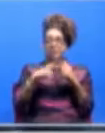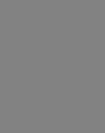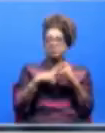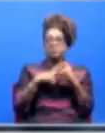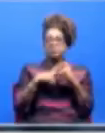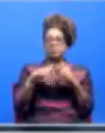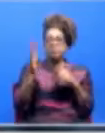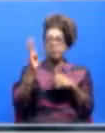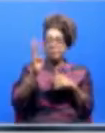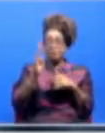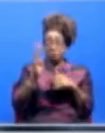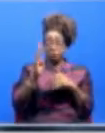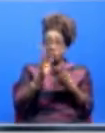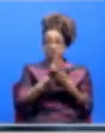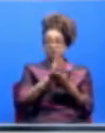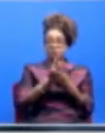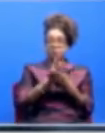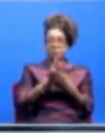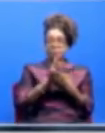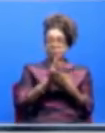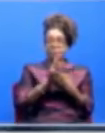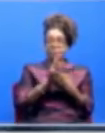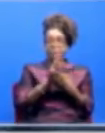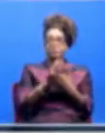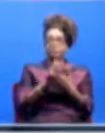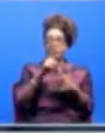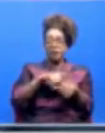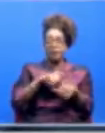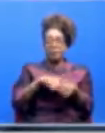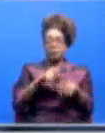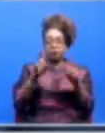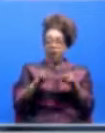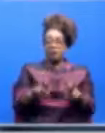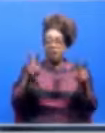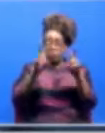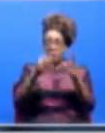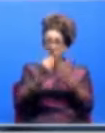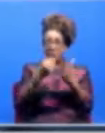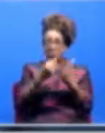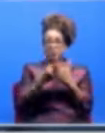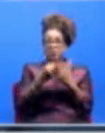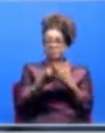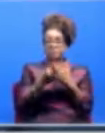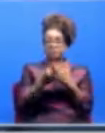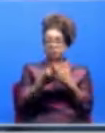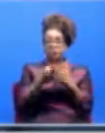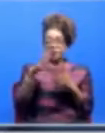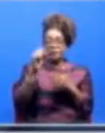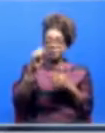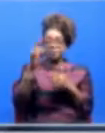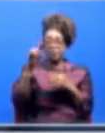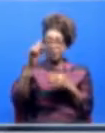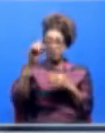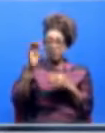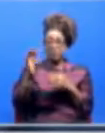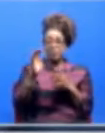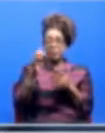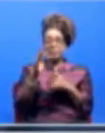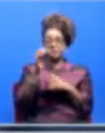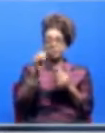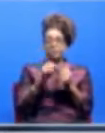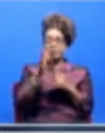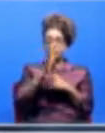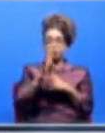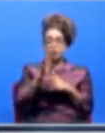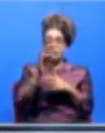billion units of shares. Okay, so mm-hmm. when you value them at the price at the Nairobi Securities Exchange, they come to about 30 billion.